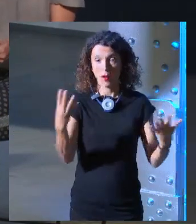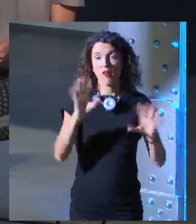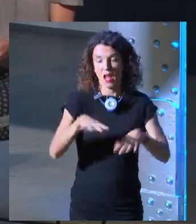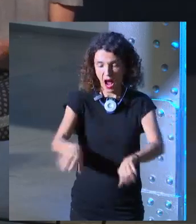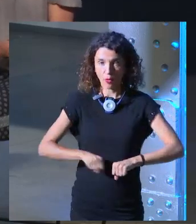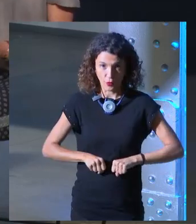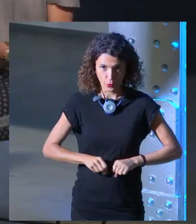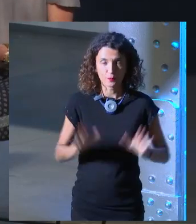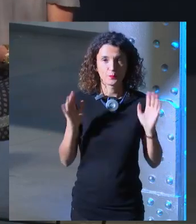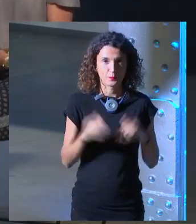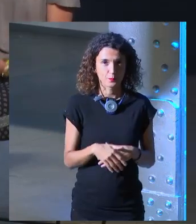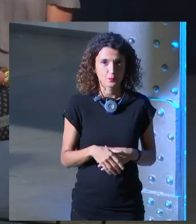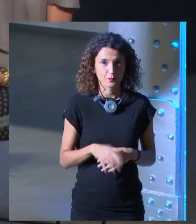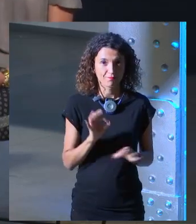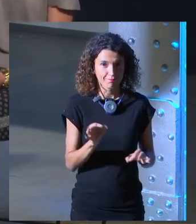'59, and